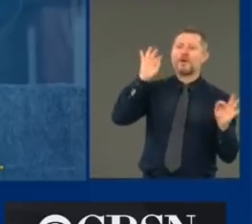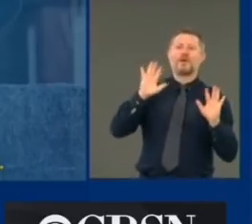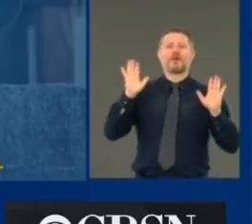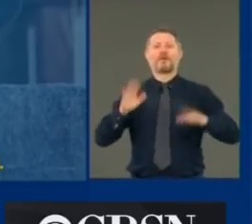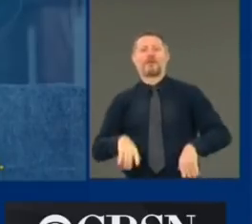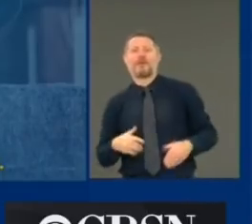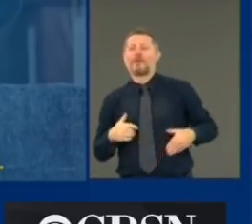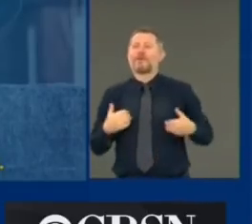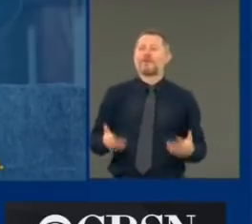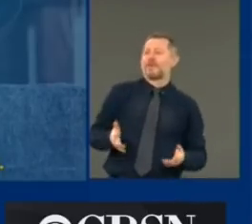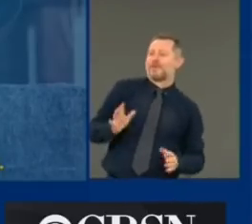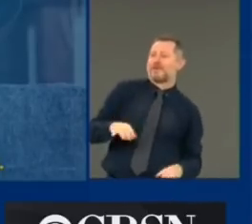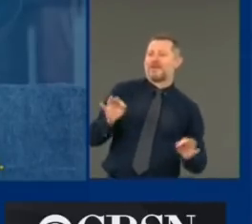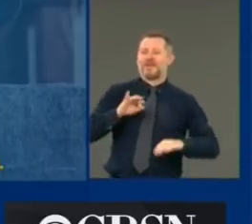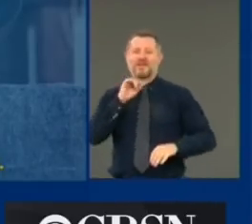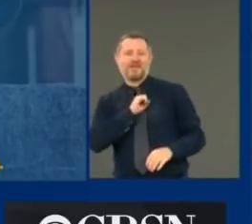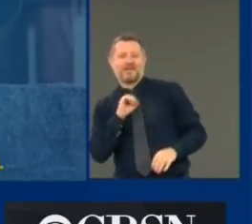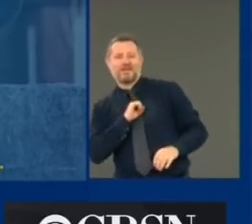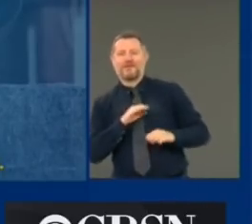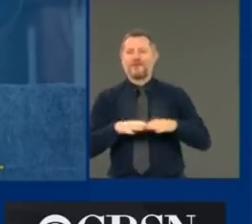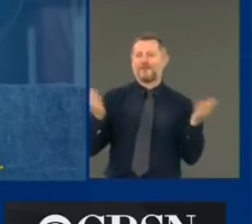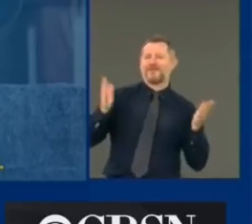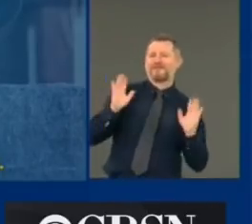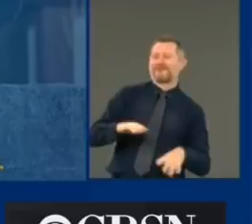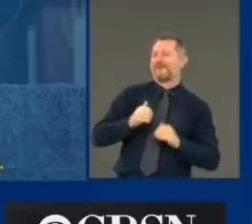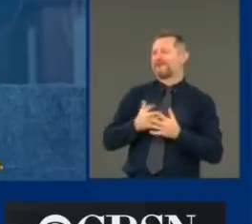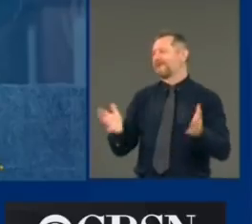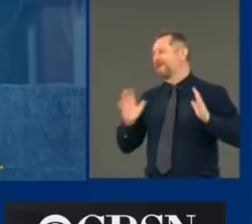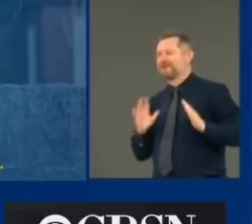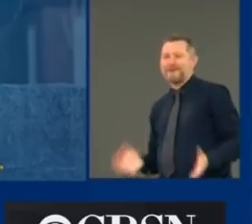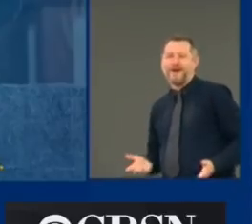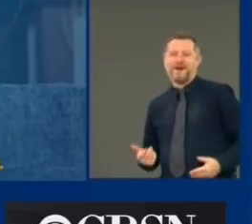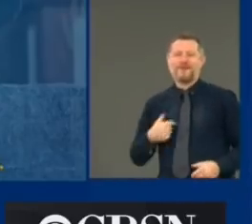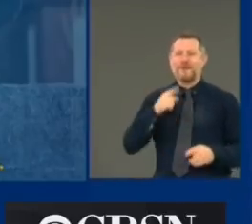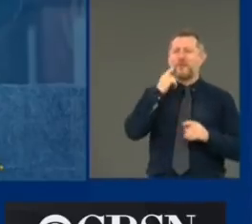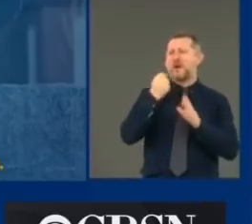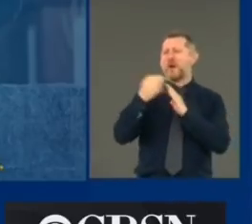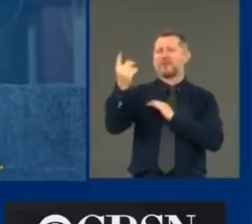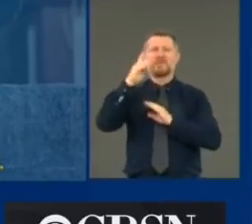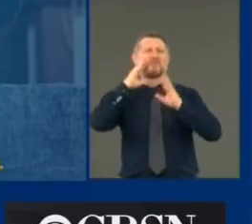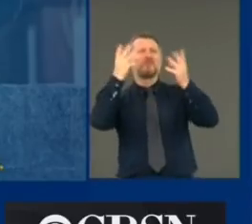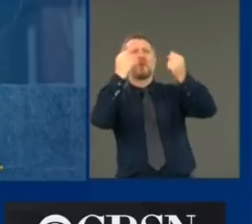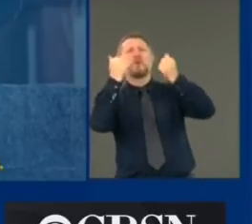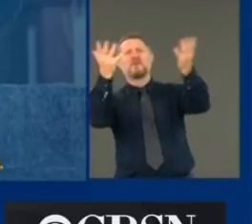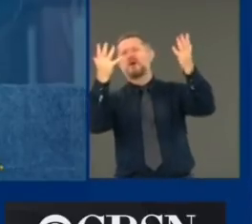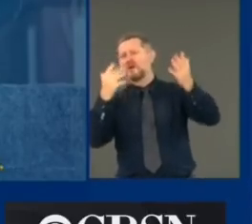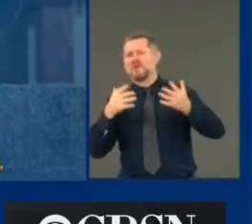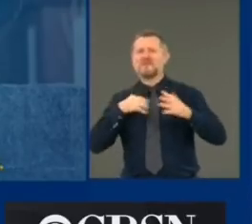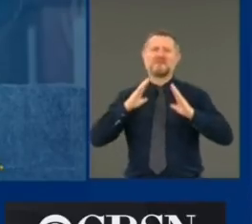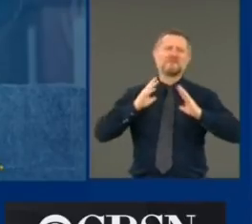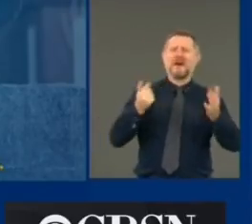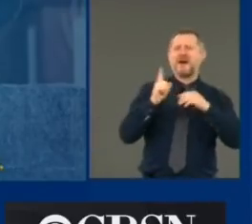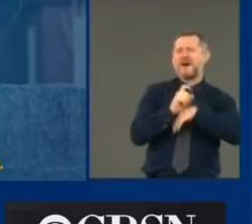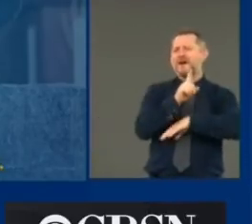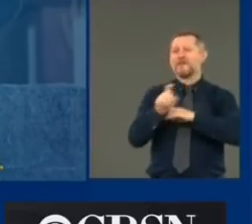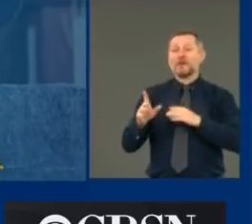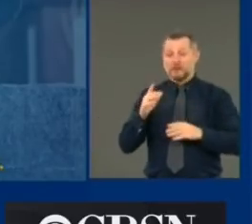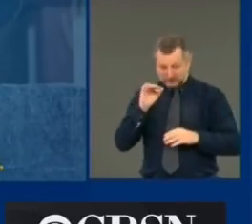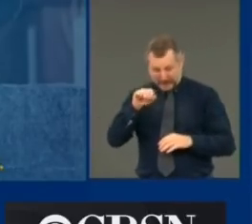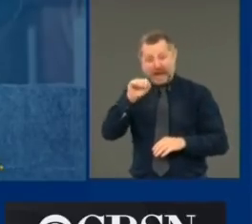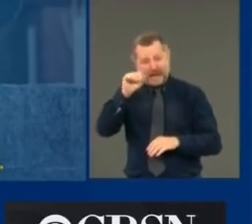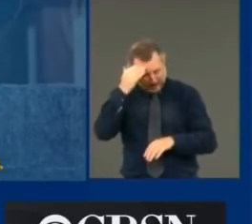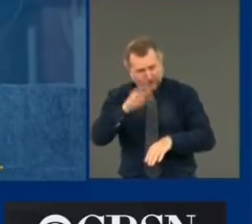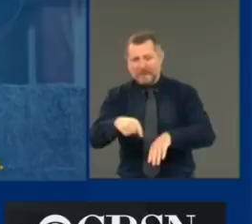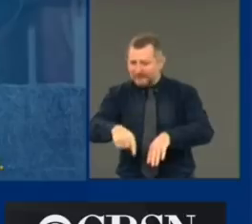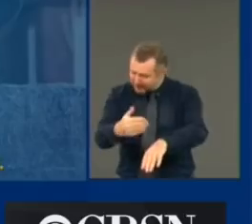think, well, now we're reopening, everything is fine, the weather's better, everything is fine. I hear New York is doing well. It is, but only because